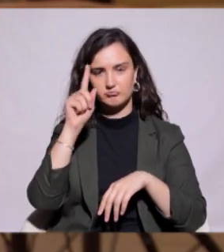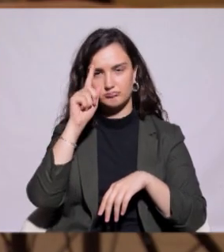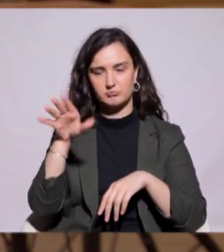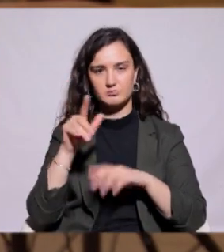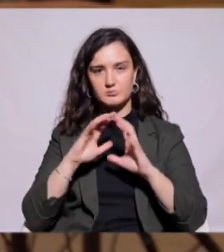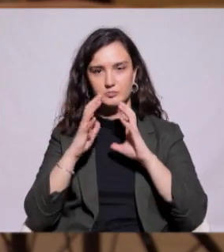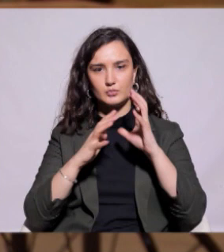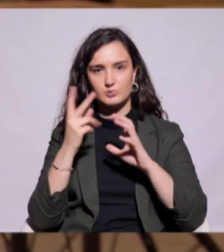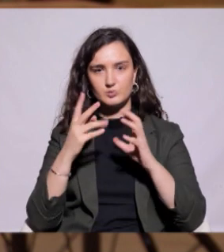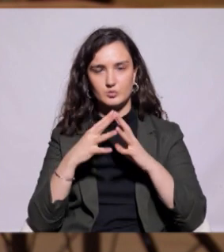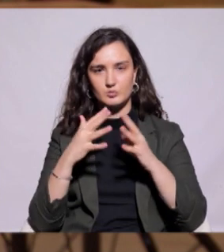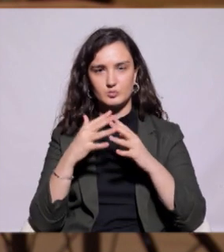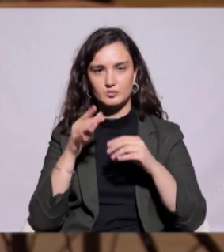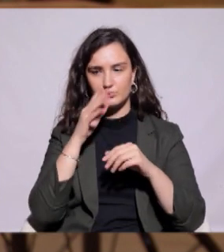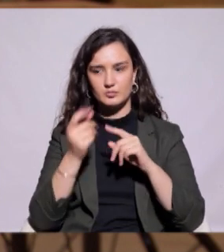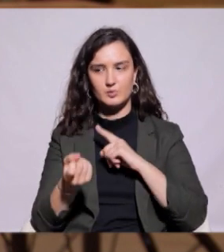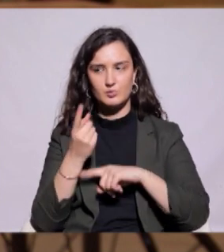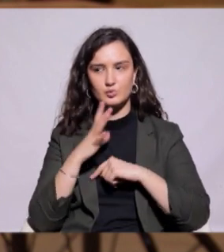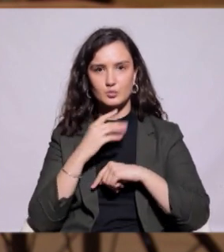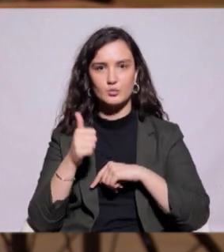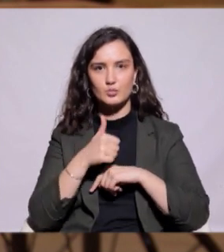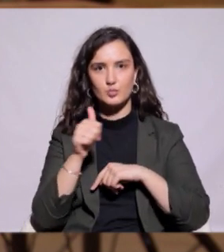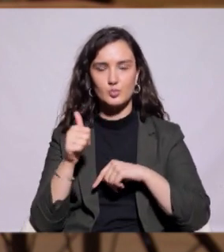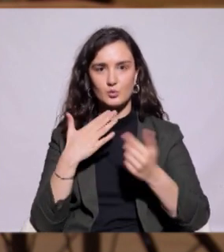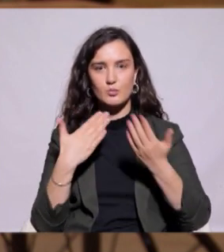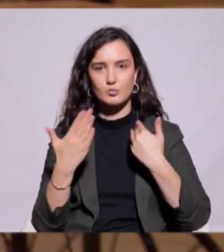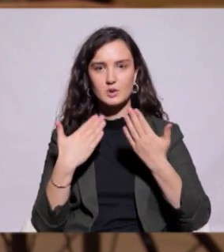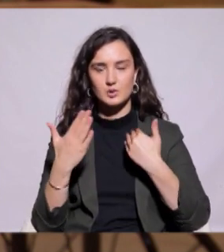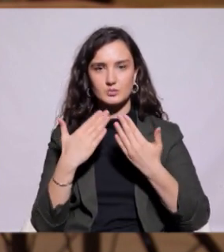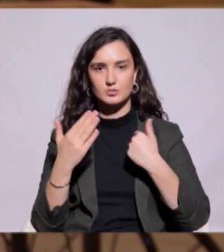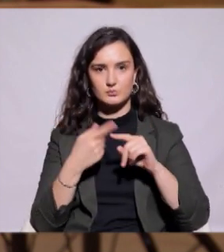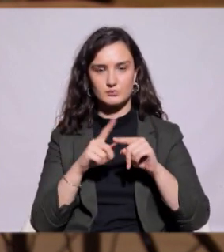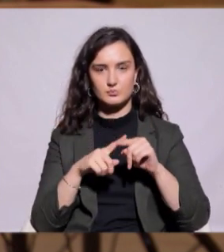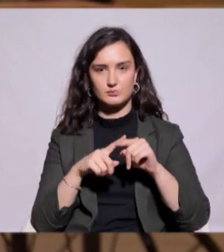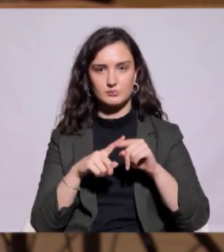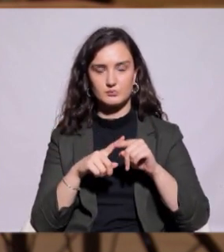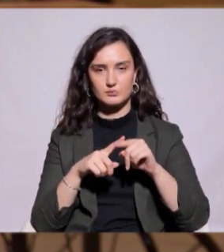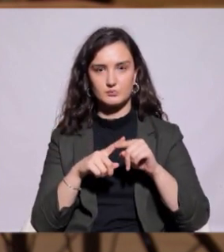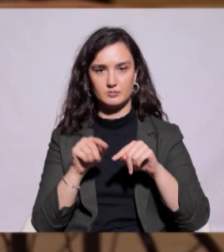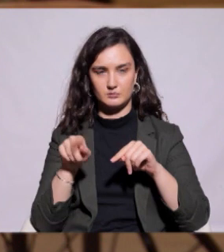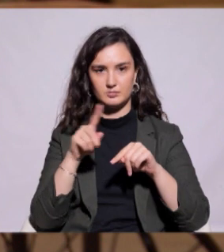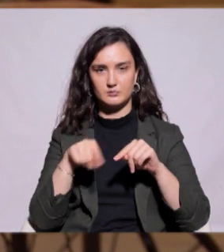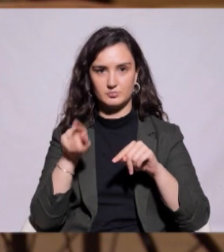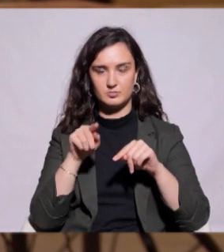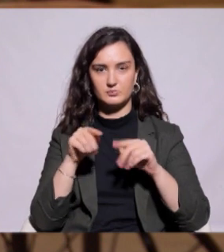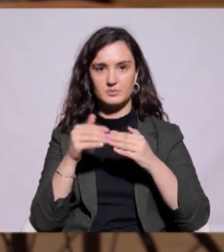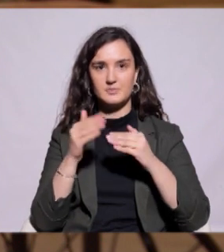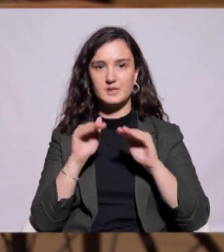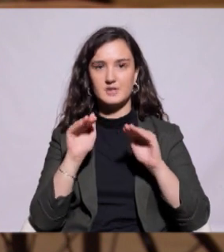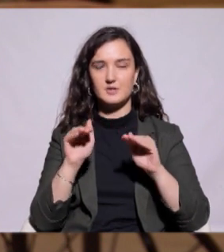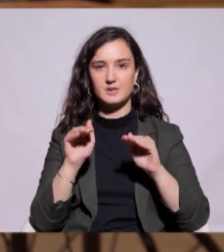during World War II, she discovered how to jam communication signals for the Axis